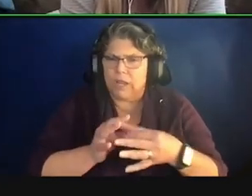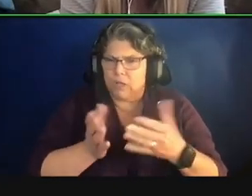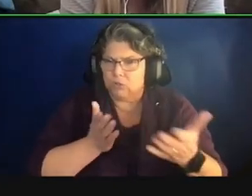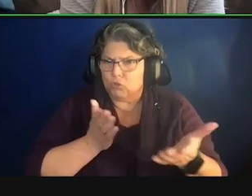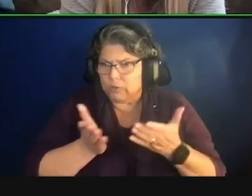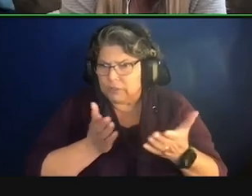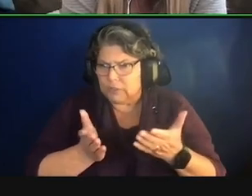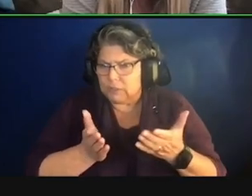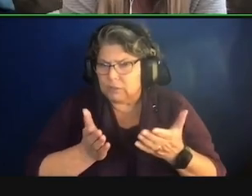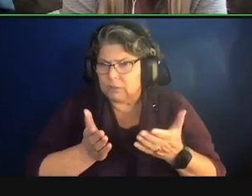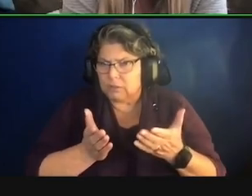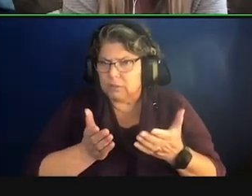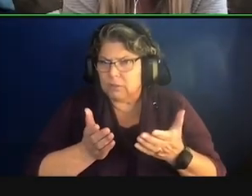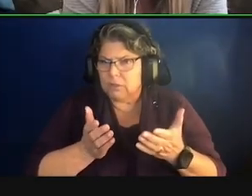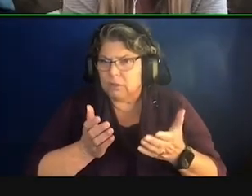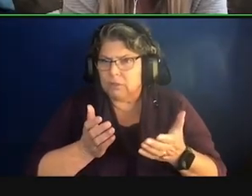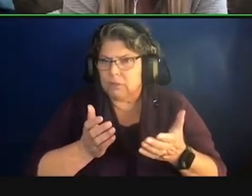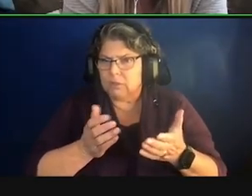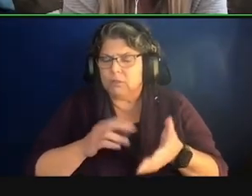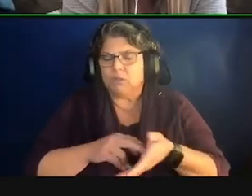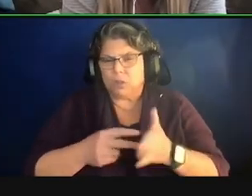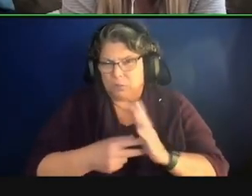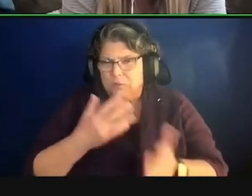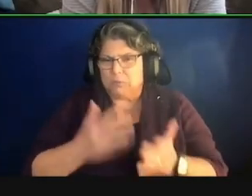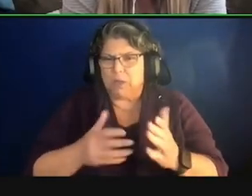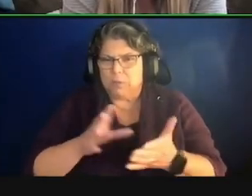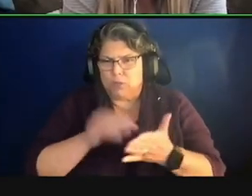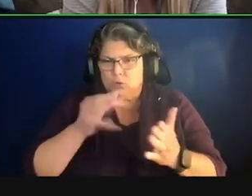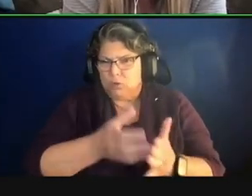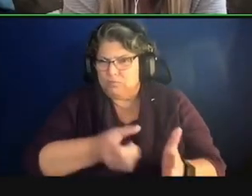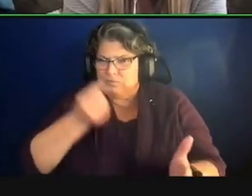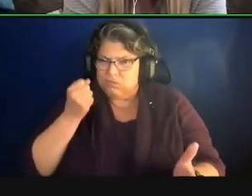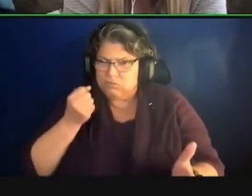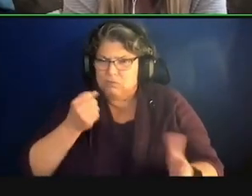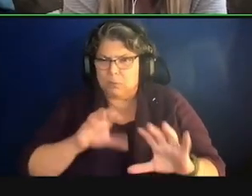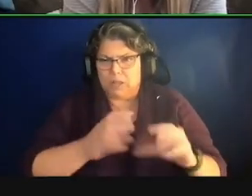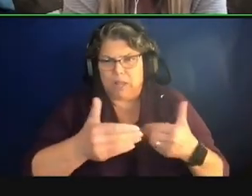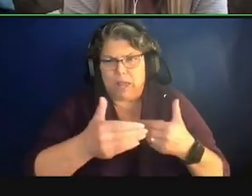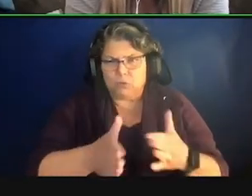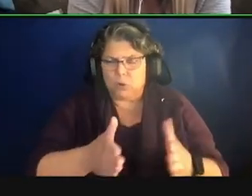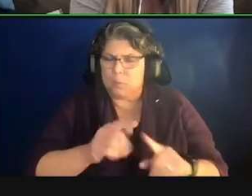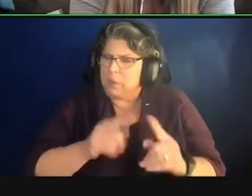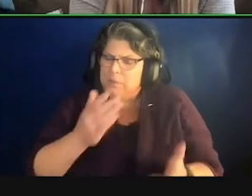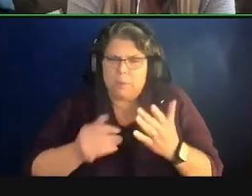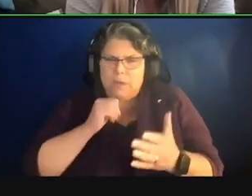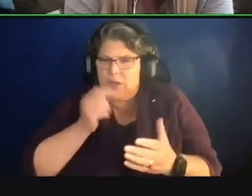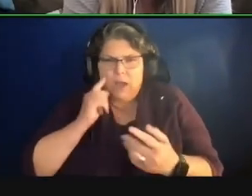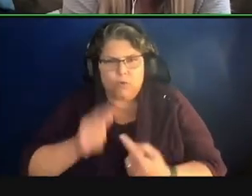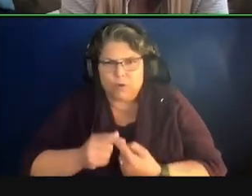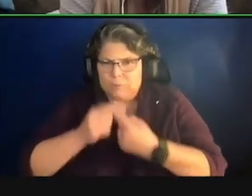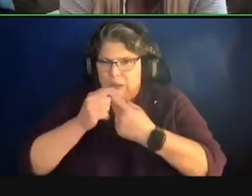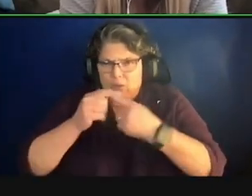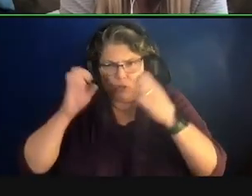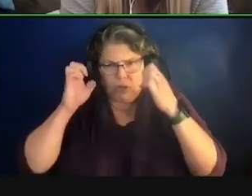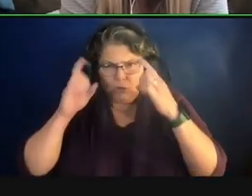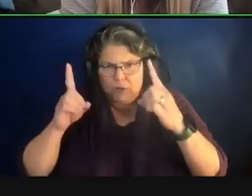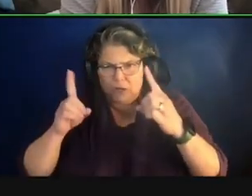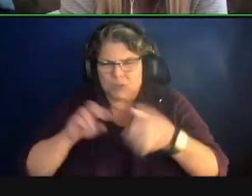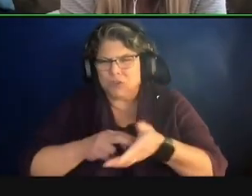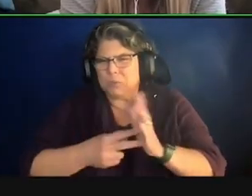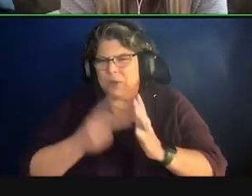services that might remove the student from the classroom but are not necessarily special education. So that would be